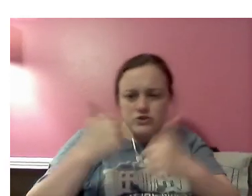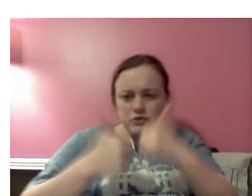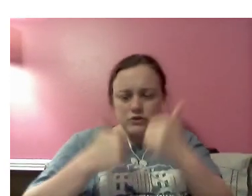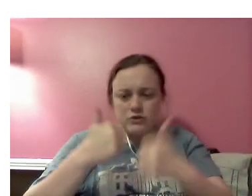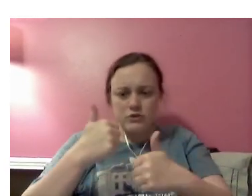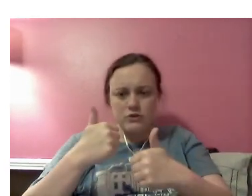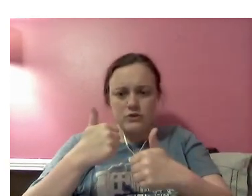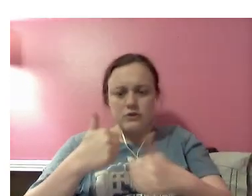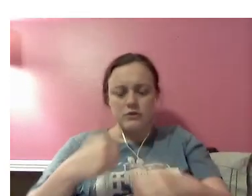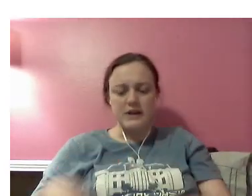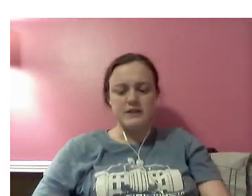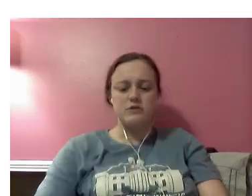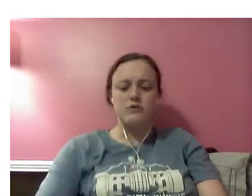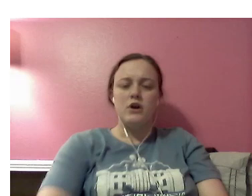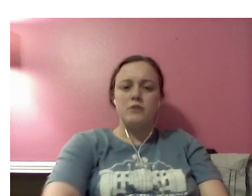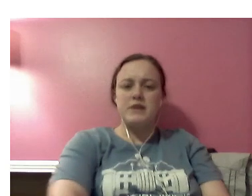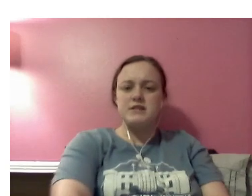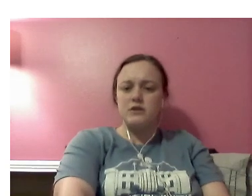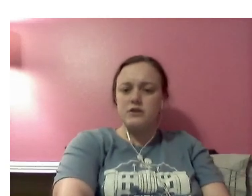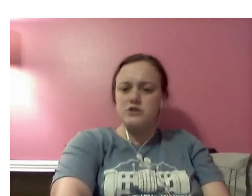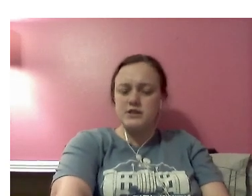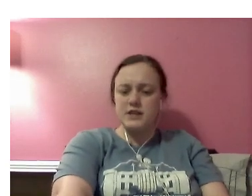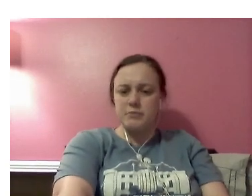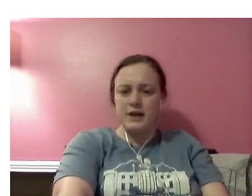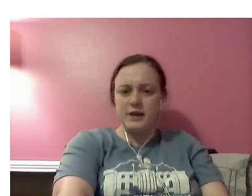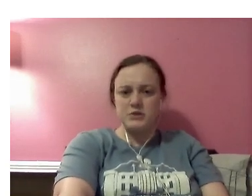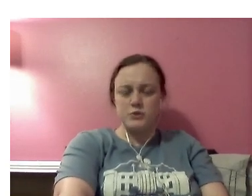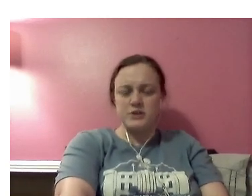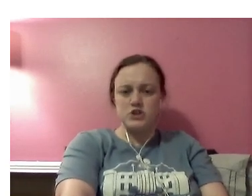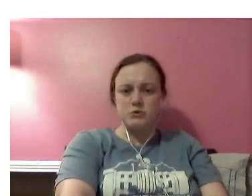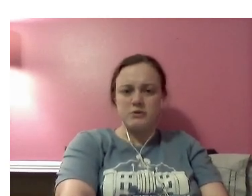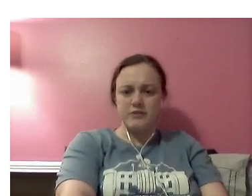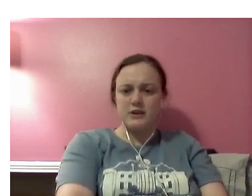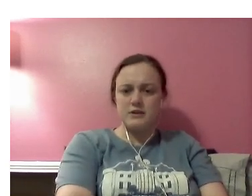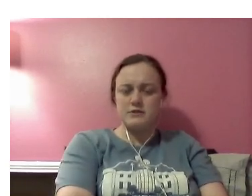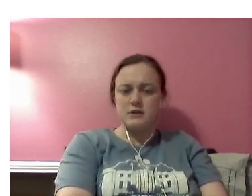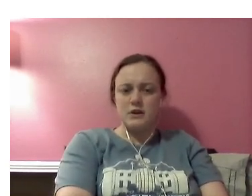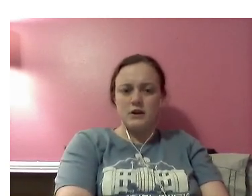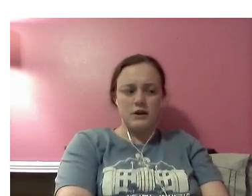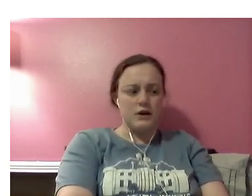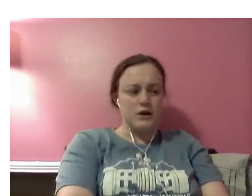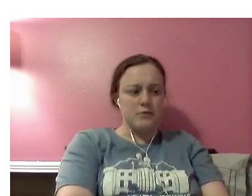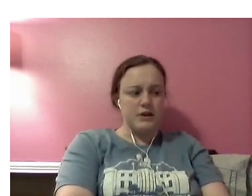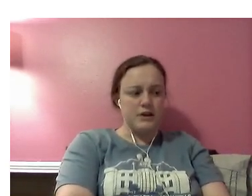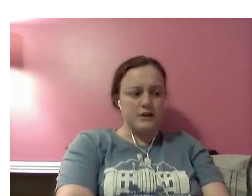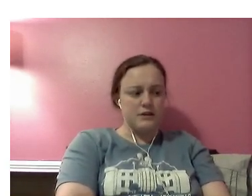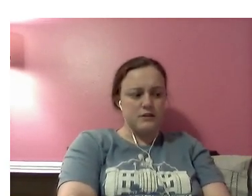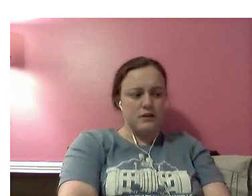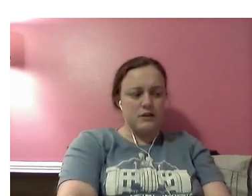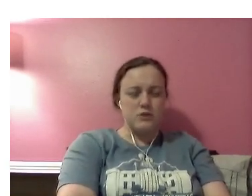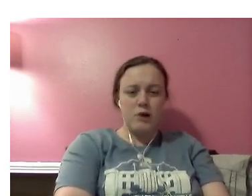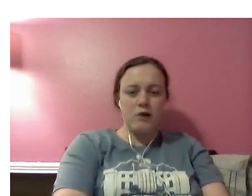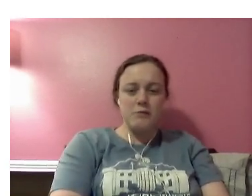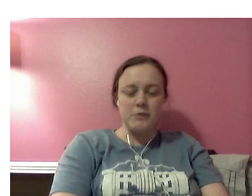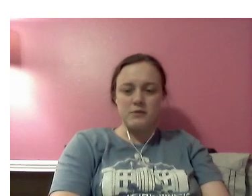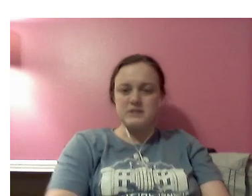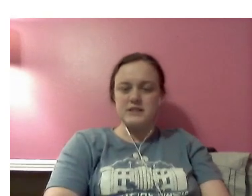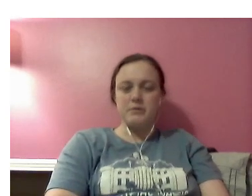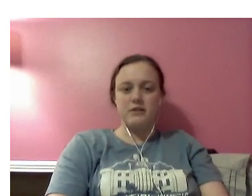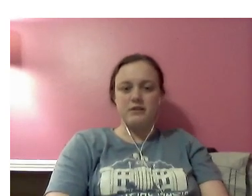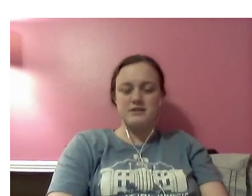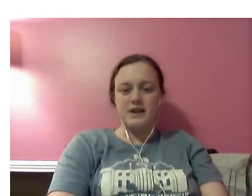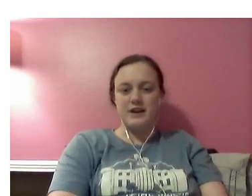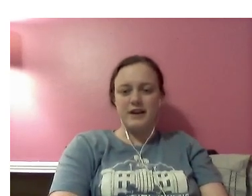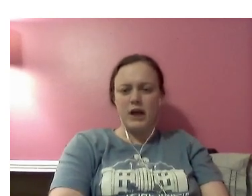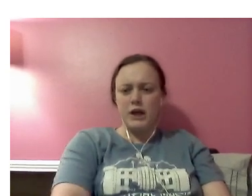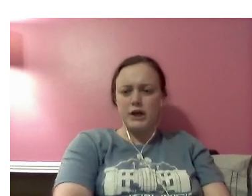Which? Okay, so basically you're just going to pick between two of these. And you probably wouldn't